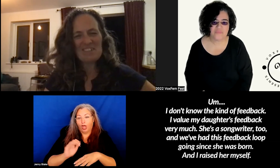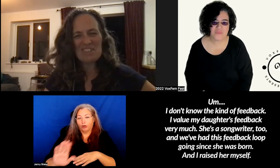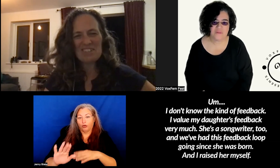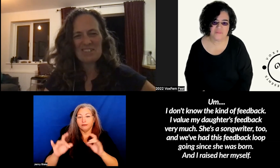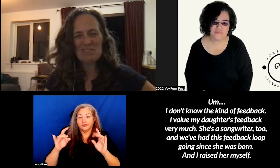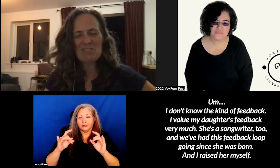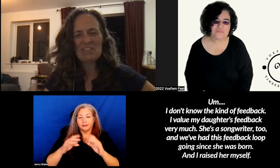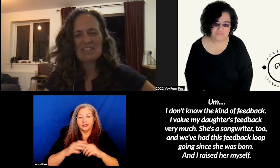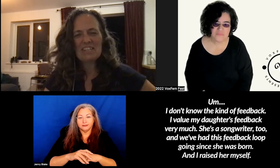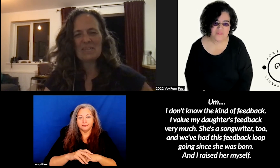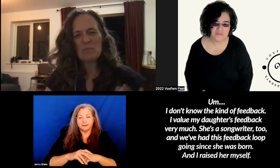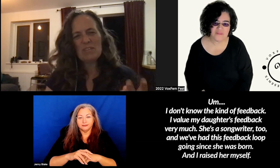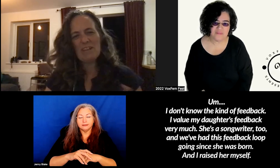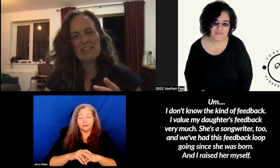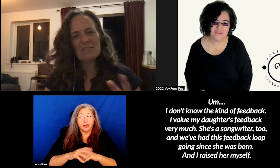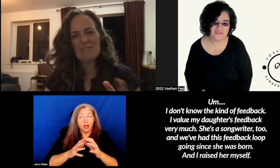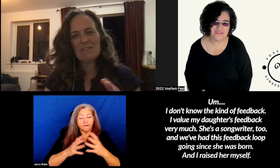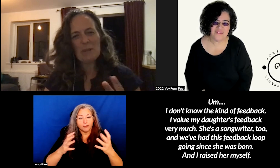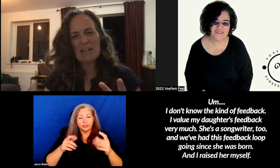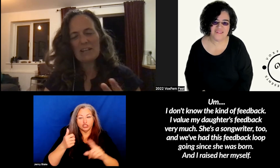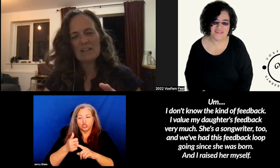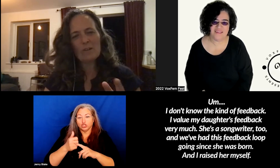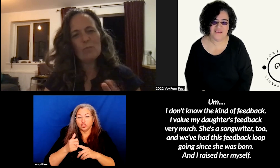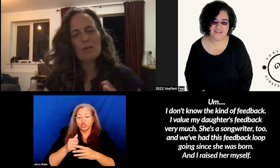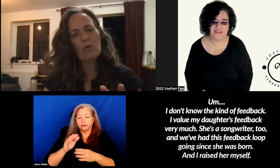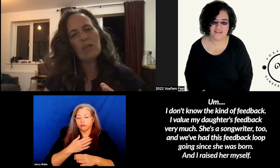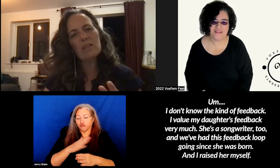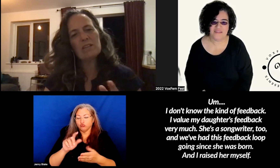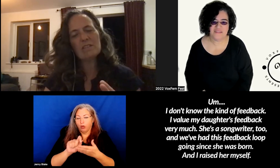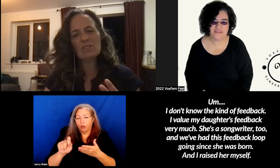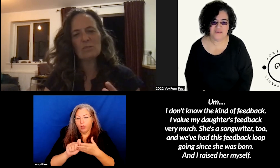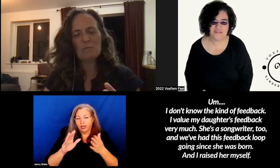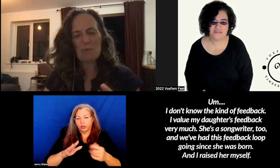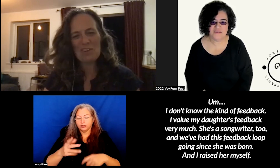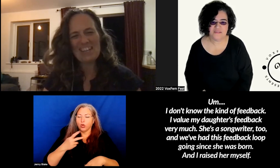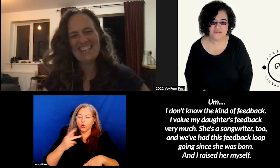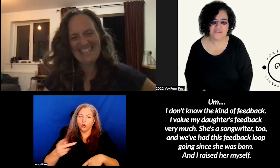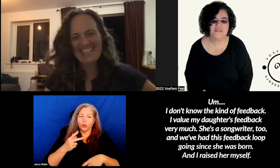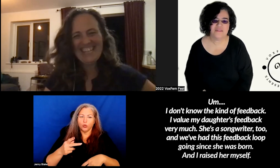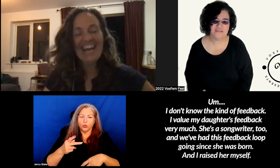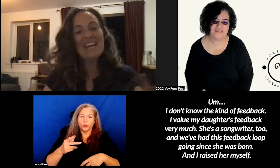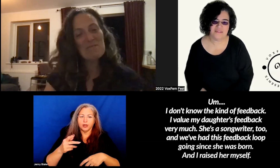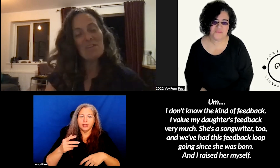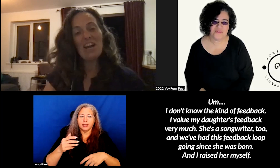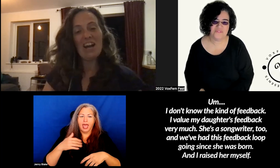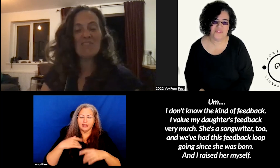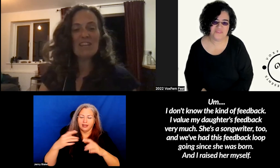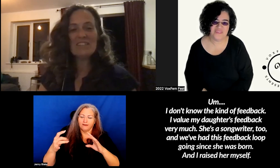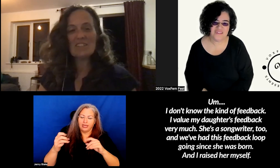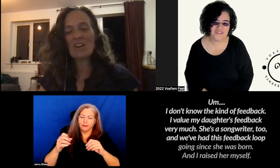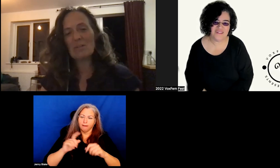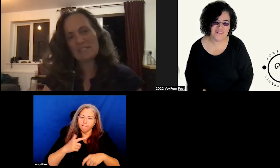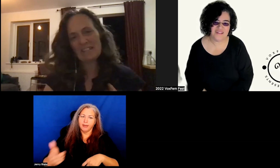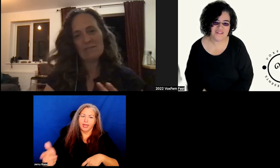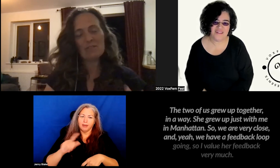a songwriter too, and we've had this feedback loop going since she was born. And I